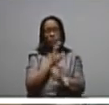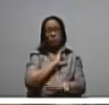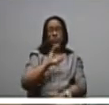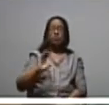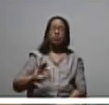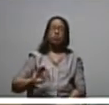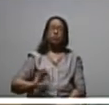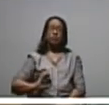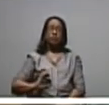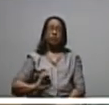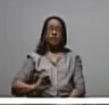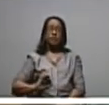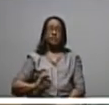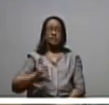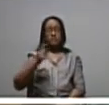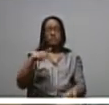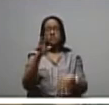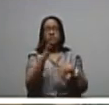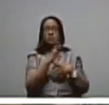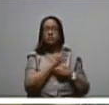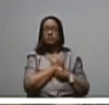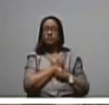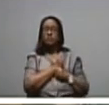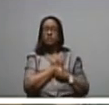earn that freedom.